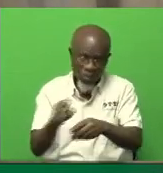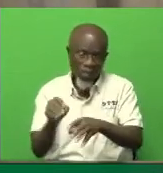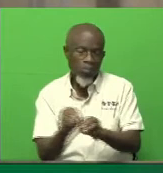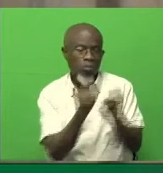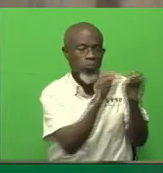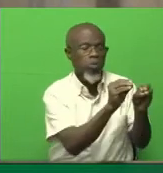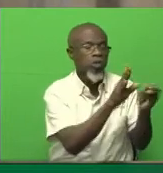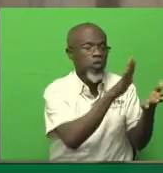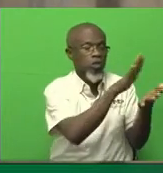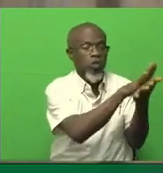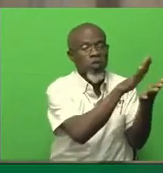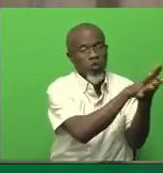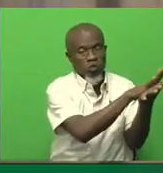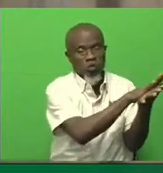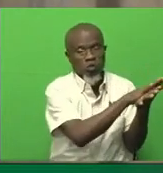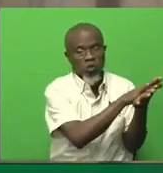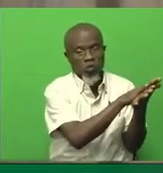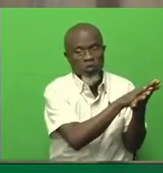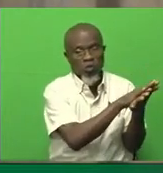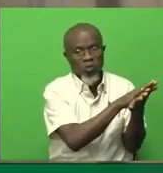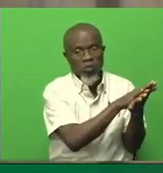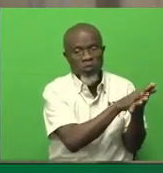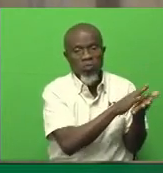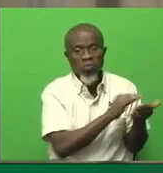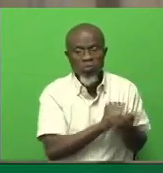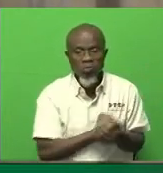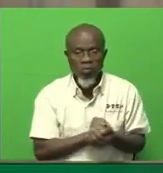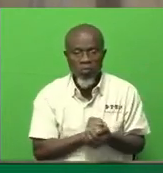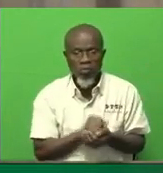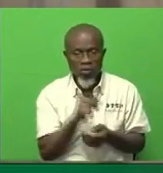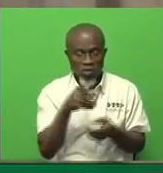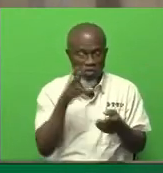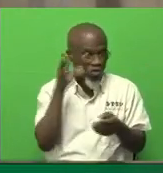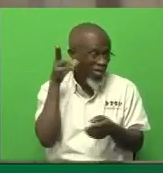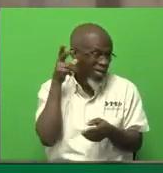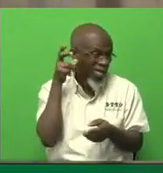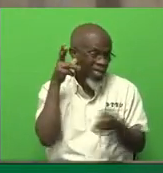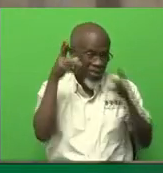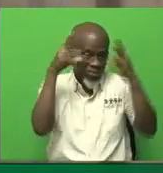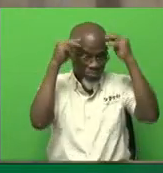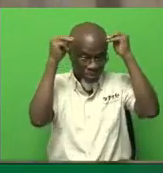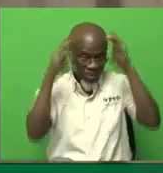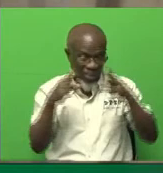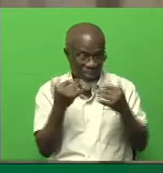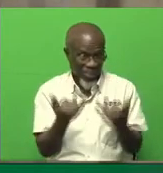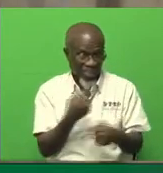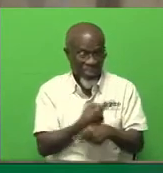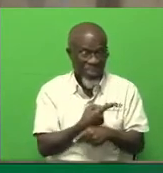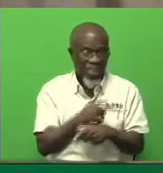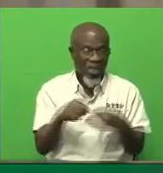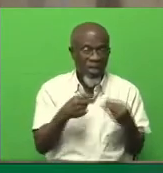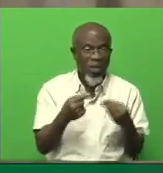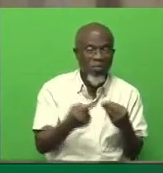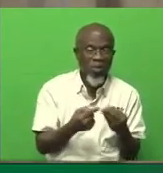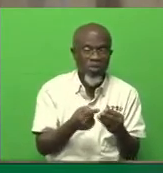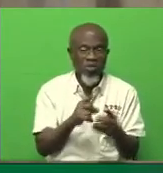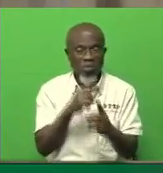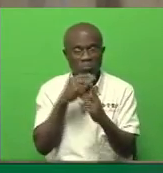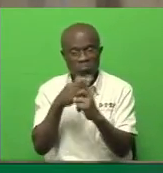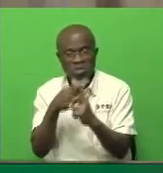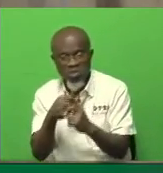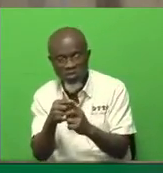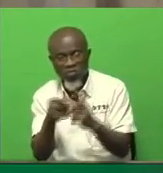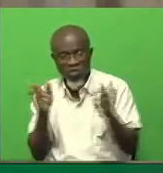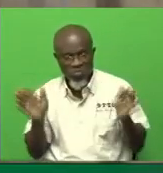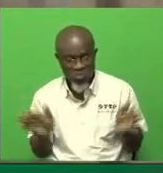the the conversation on positive reinforcement the requirement for positive reinforcement and making sure that we